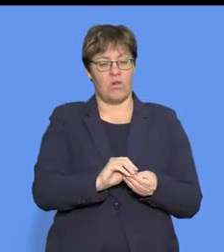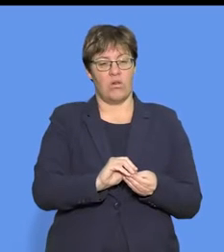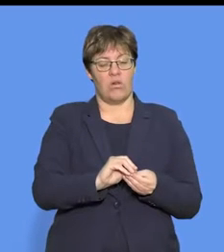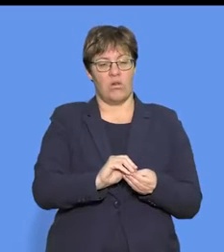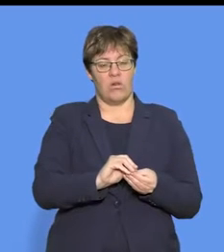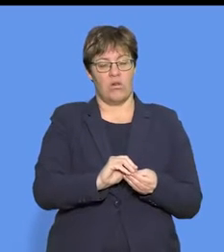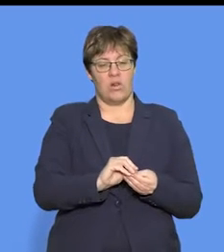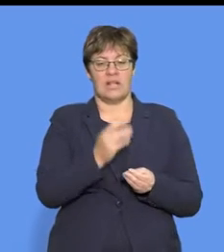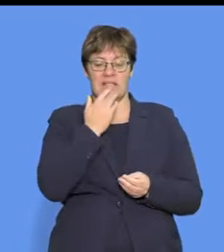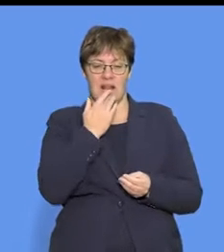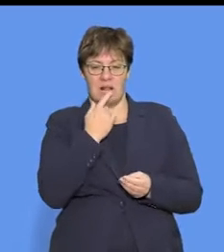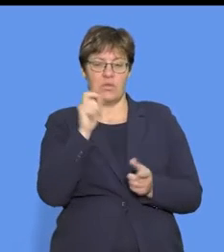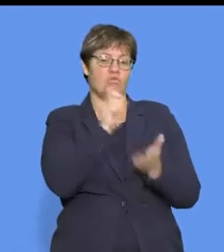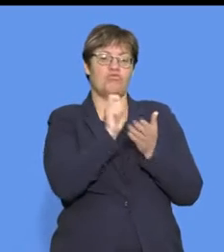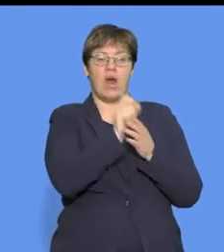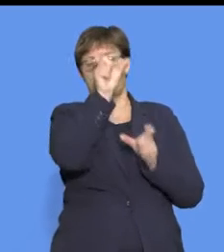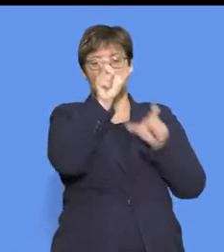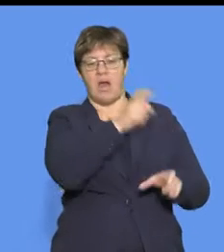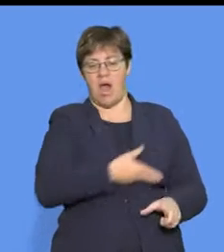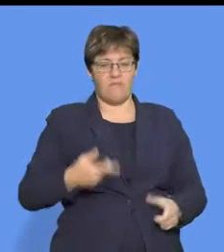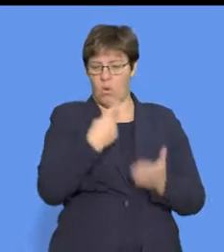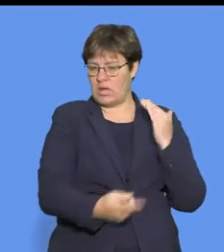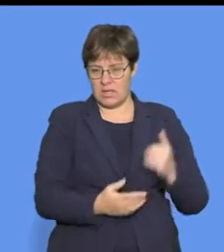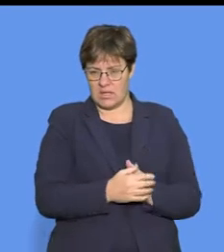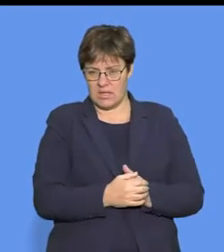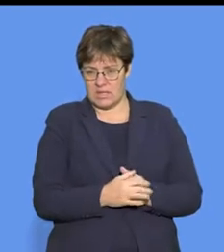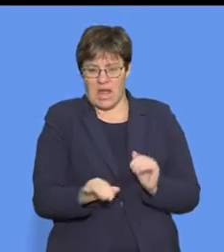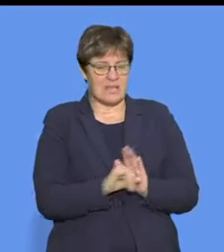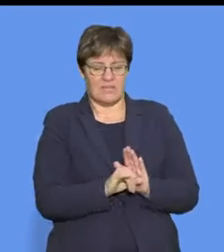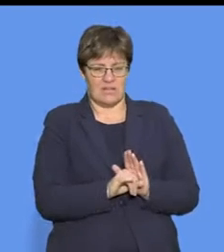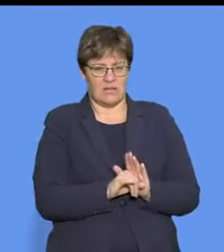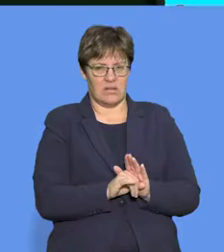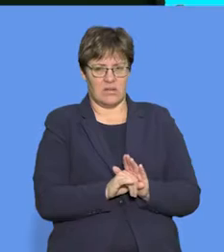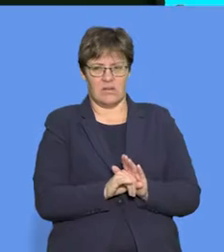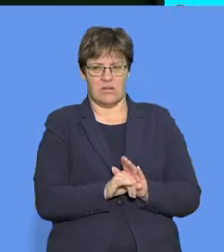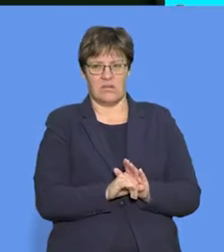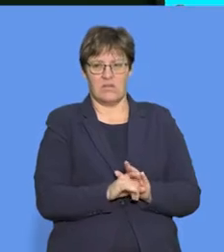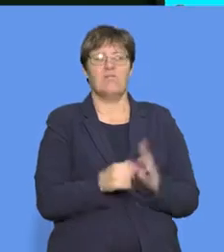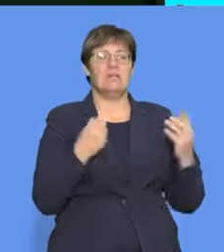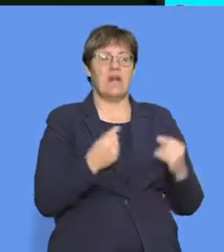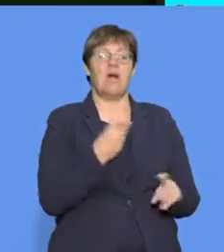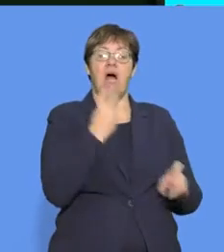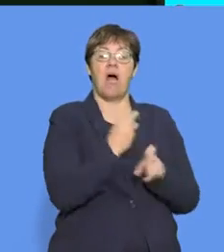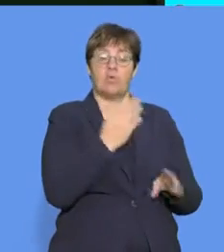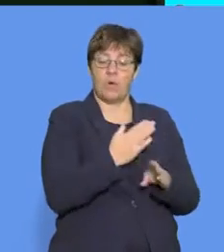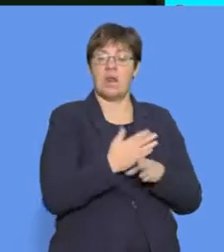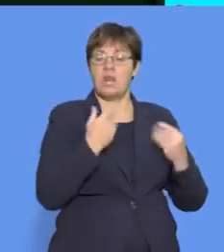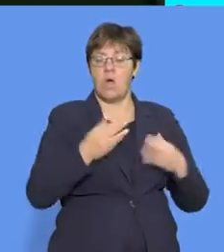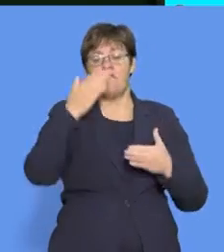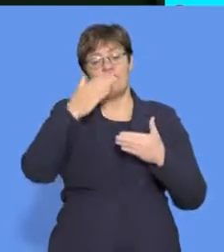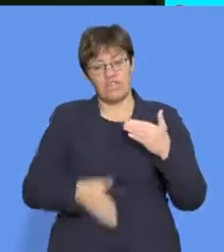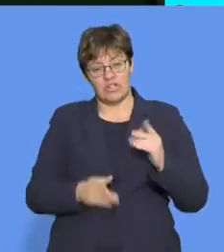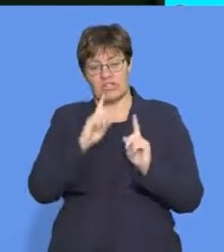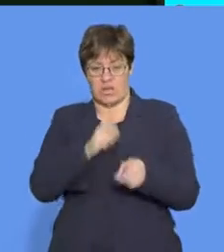or overall cell reaction. So don't just write down the half reactions and identify them. You've done the hard